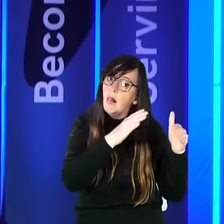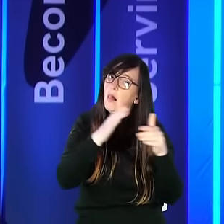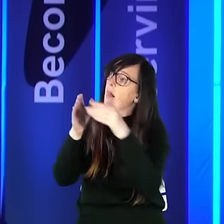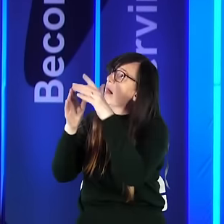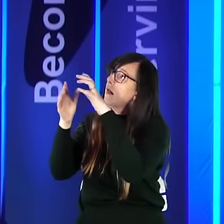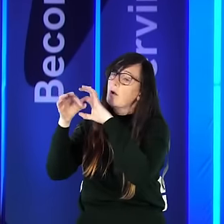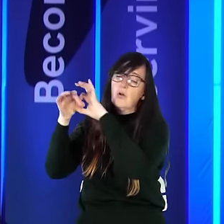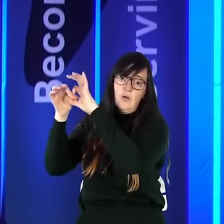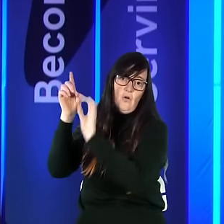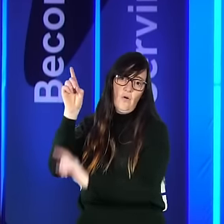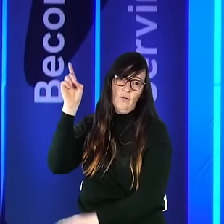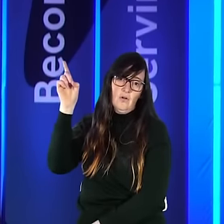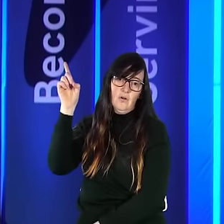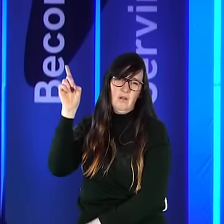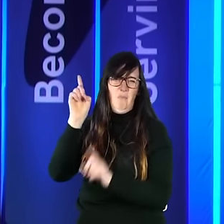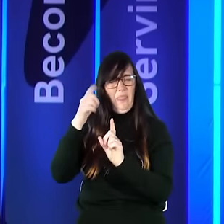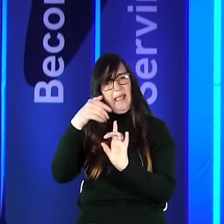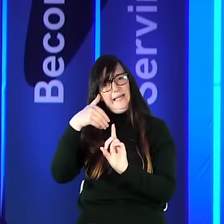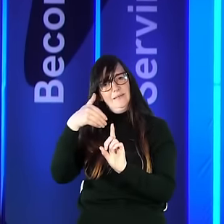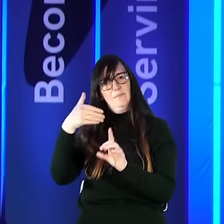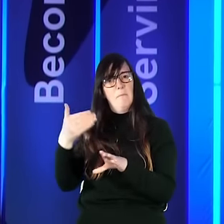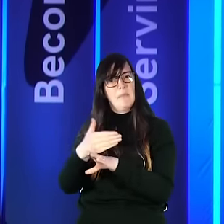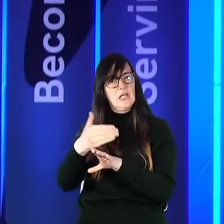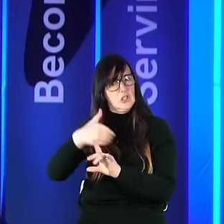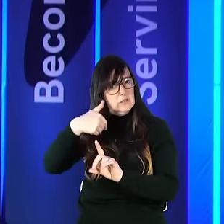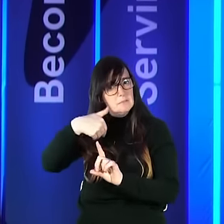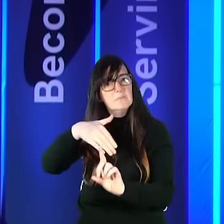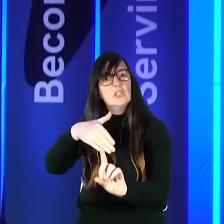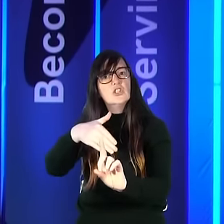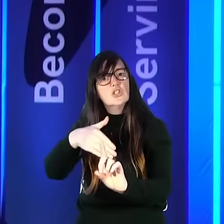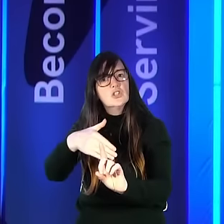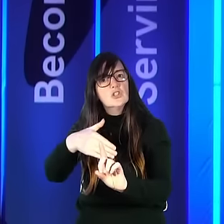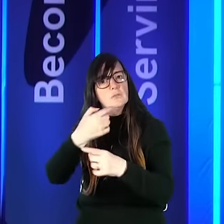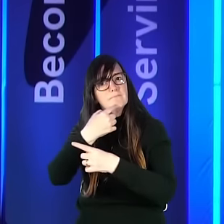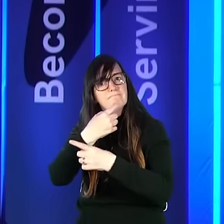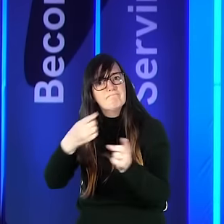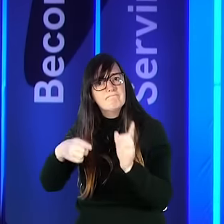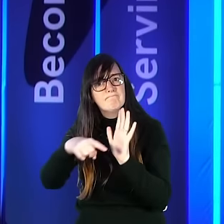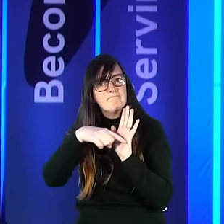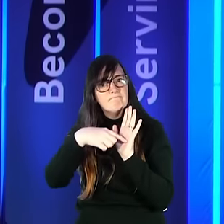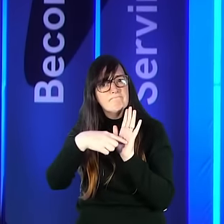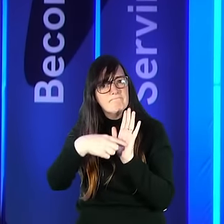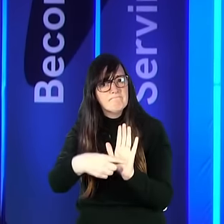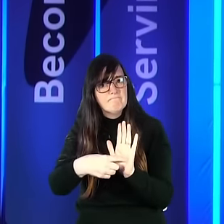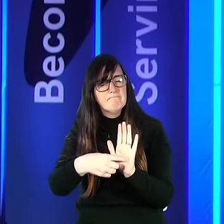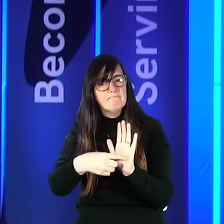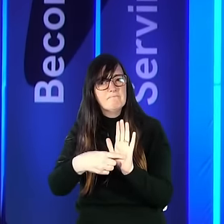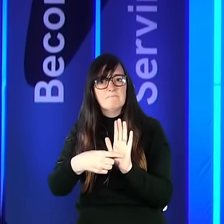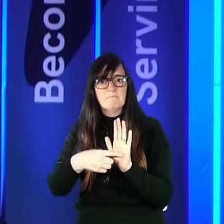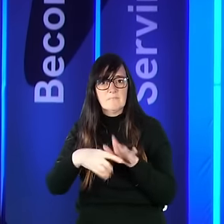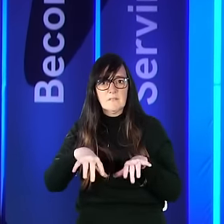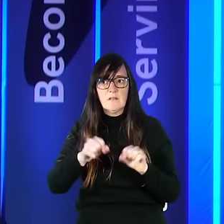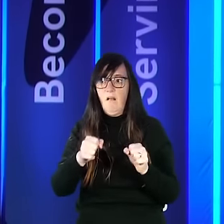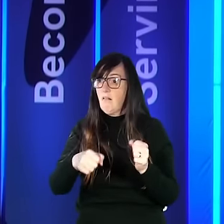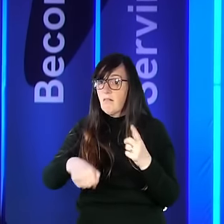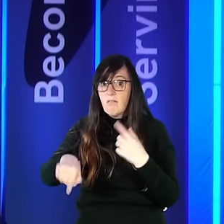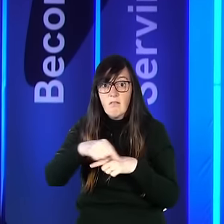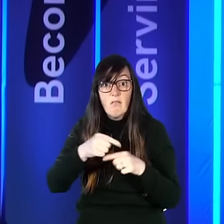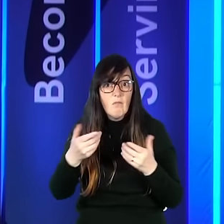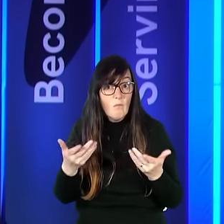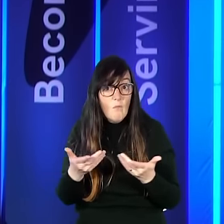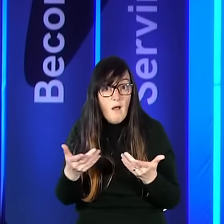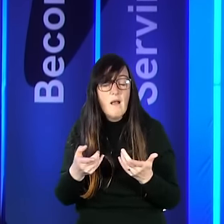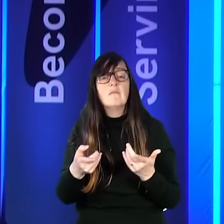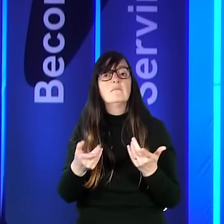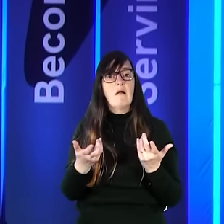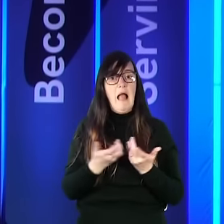Now this mission mandate for you and me very practically begins at home, with how we prepare our children and our grandchildren